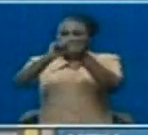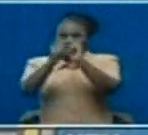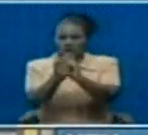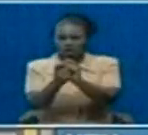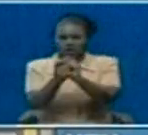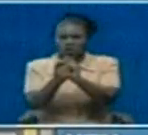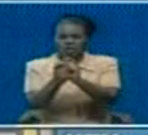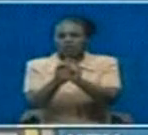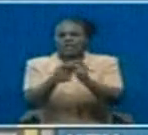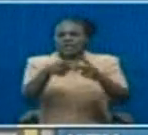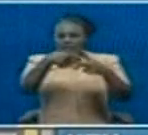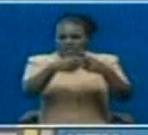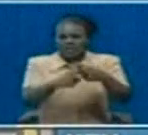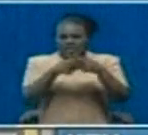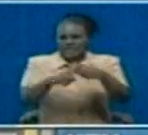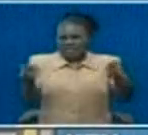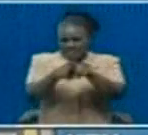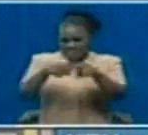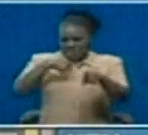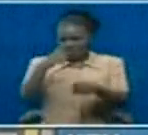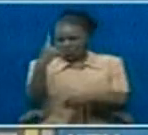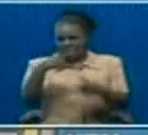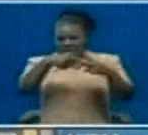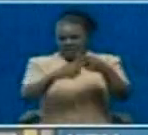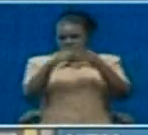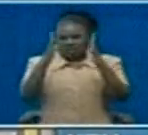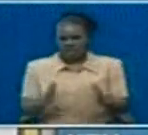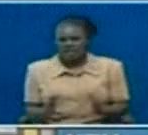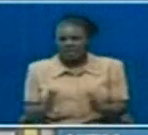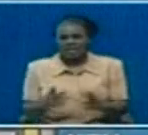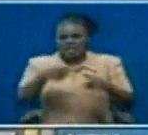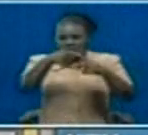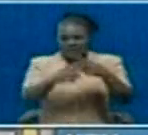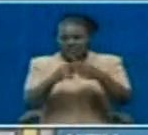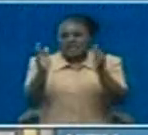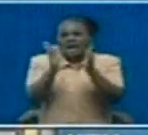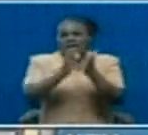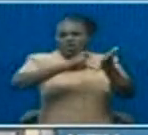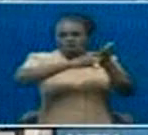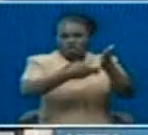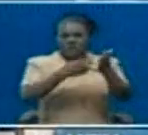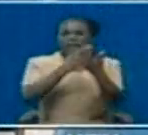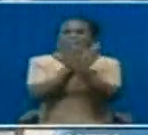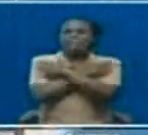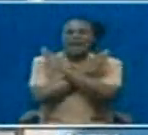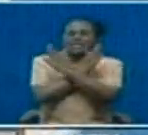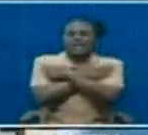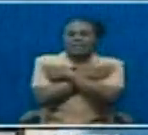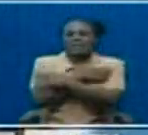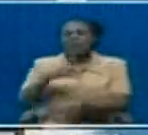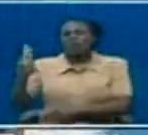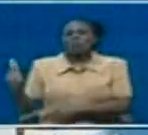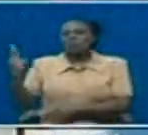The engineers included, I'm one, where now the engineer and the contractor are partnering. The president says